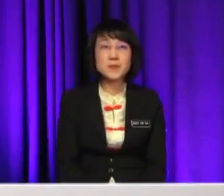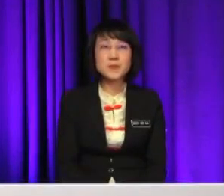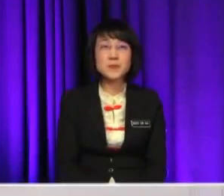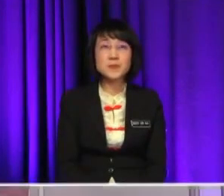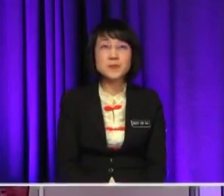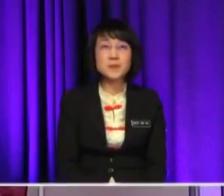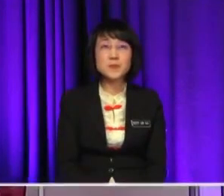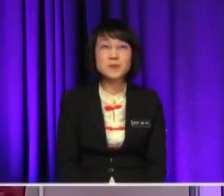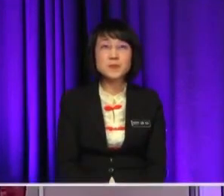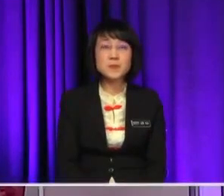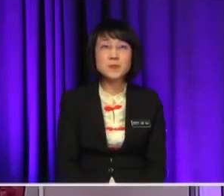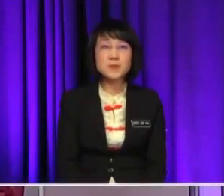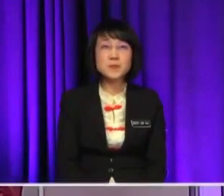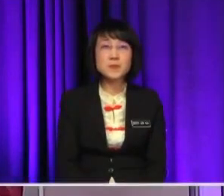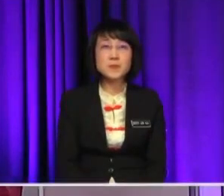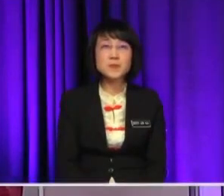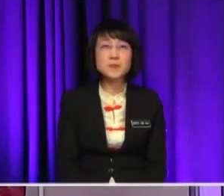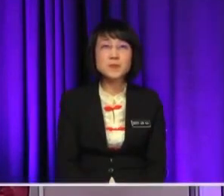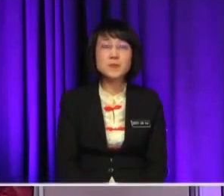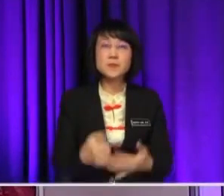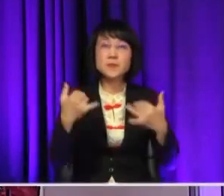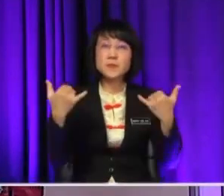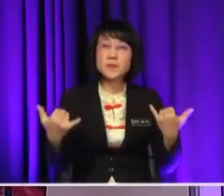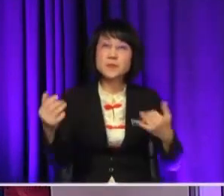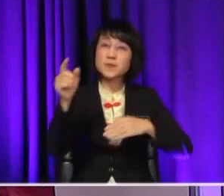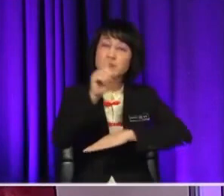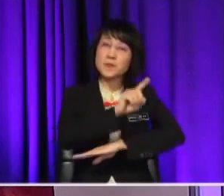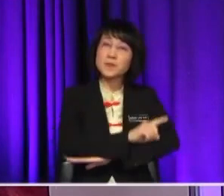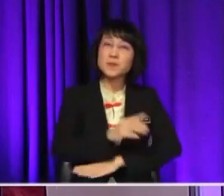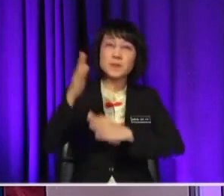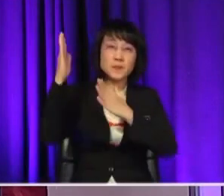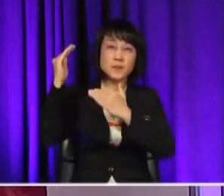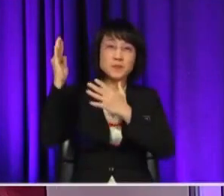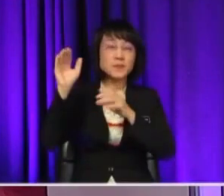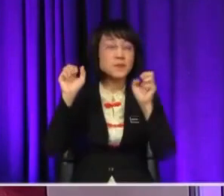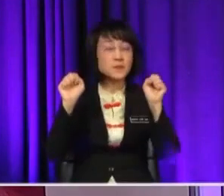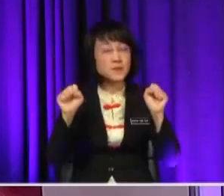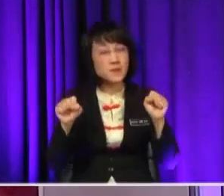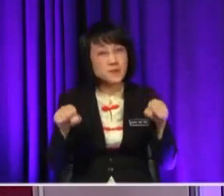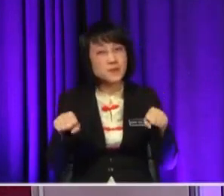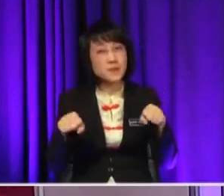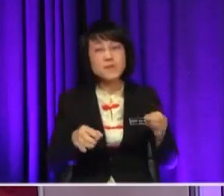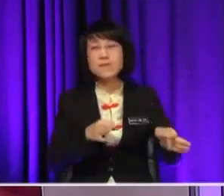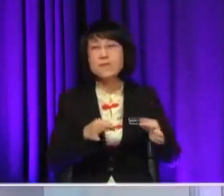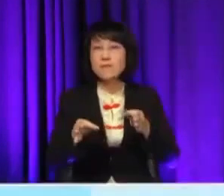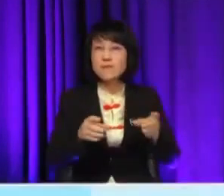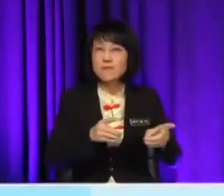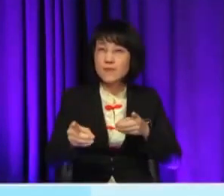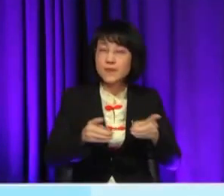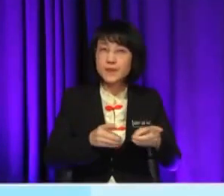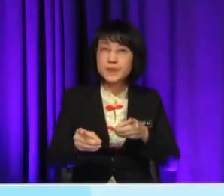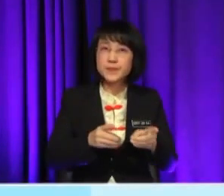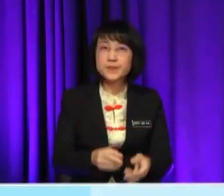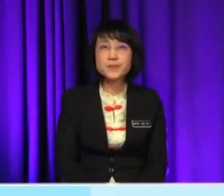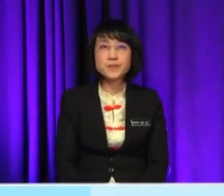Okay, now for today, we hope that we'll be able to describe what we think